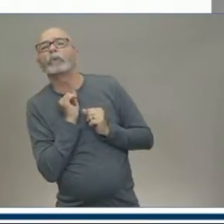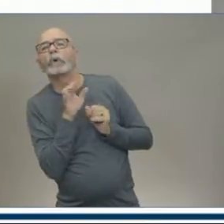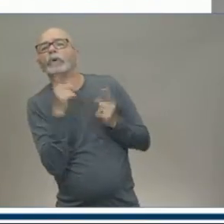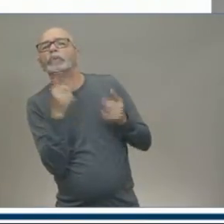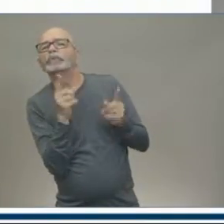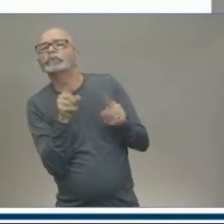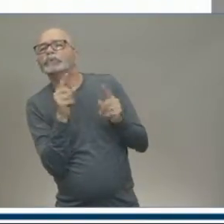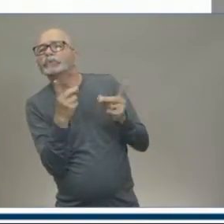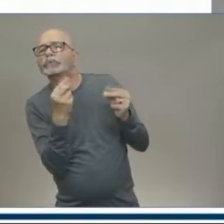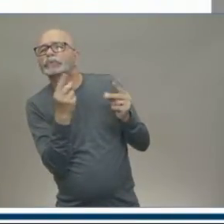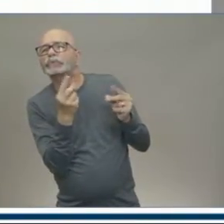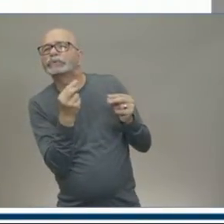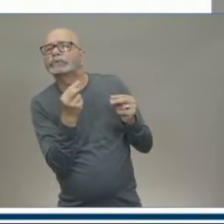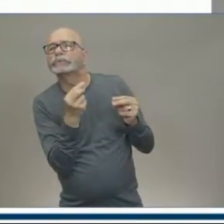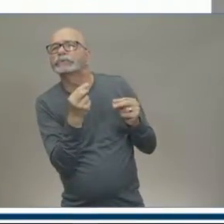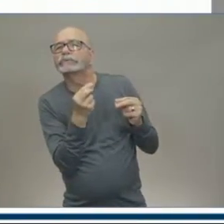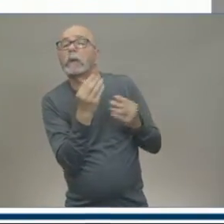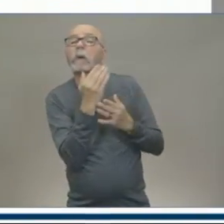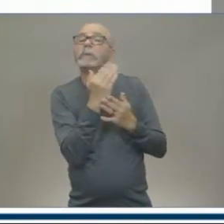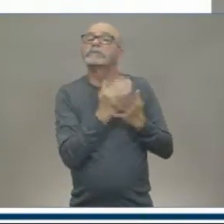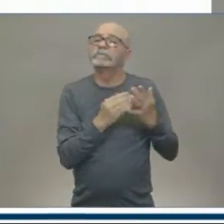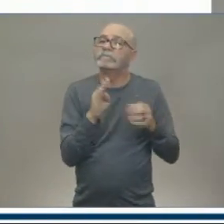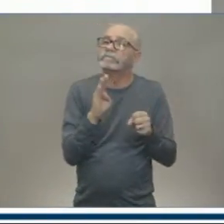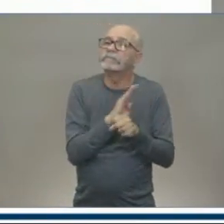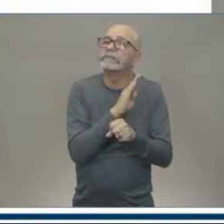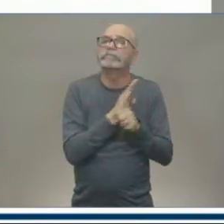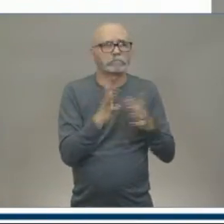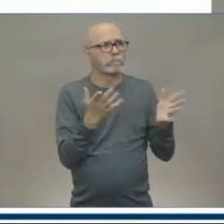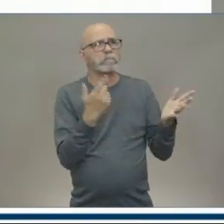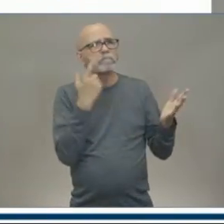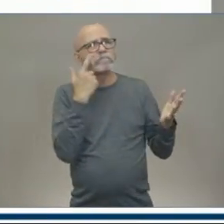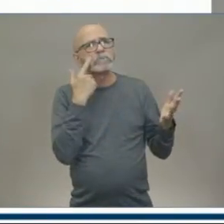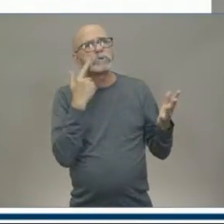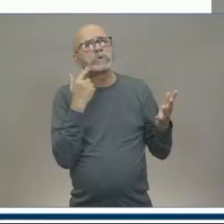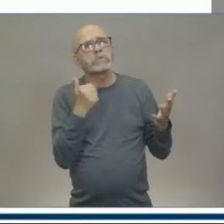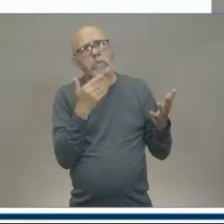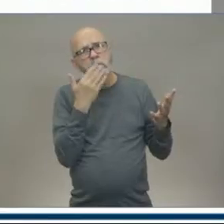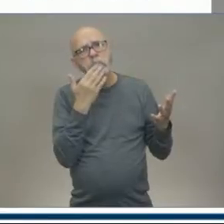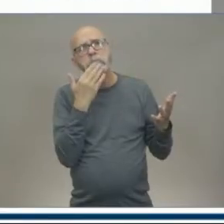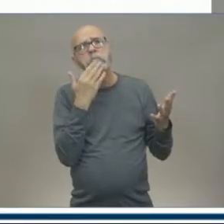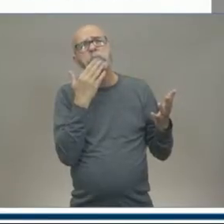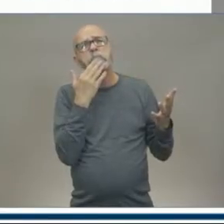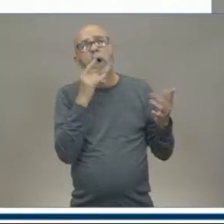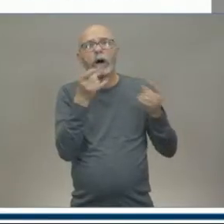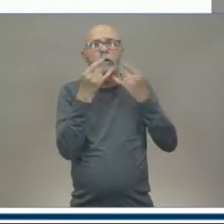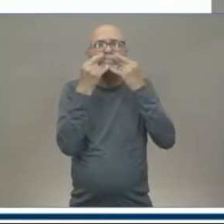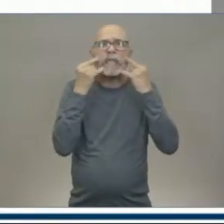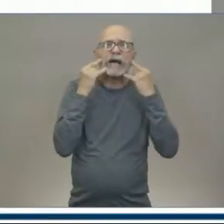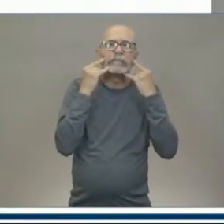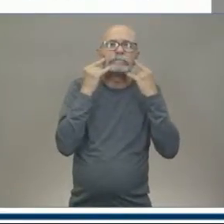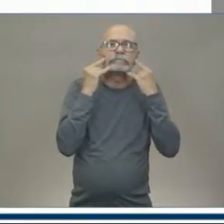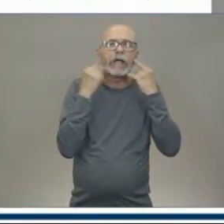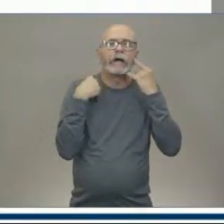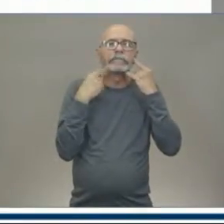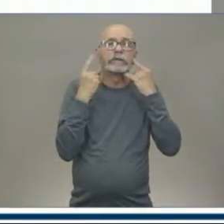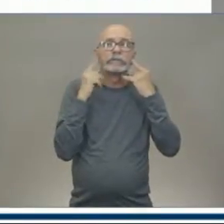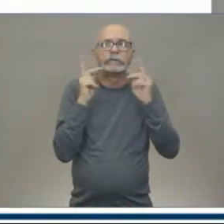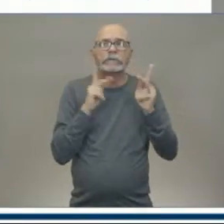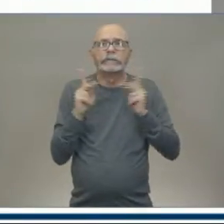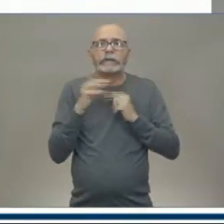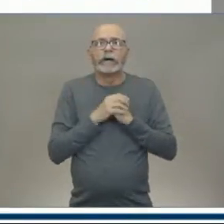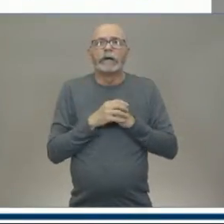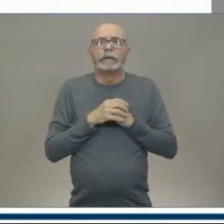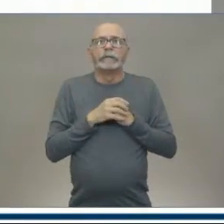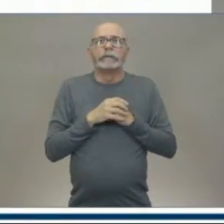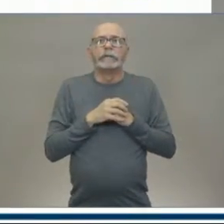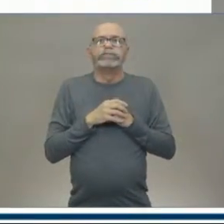every Nova Scotian also to follow the rules. The other piece is about masking. Too many stories of people, finding reasons